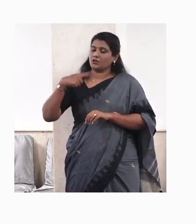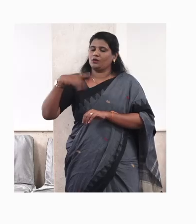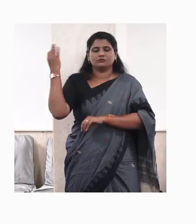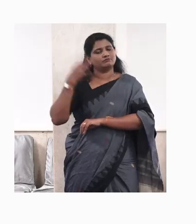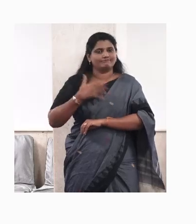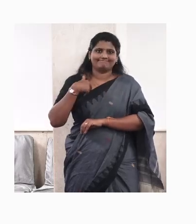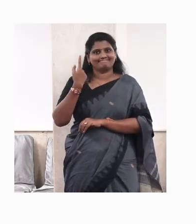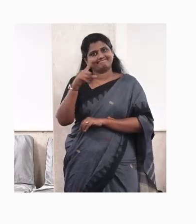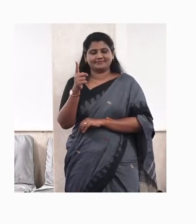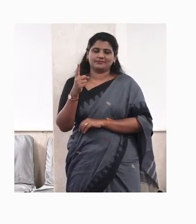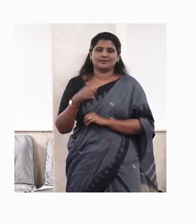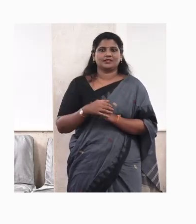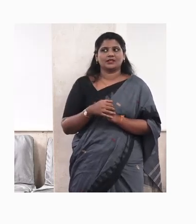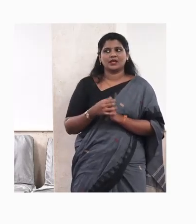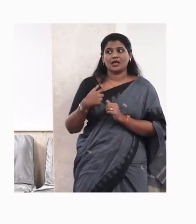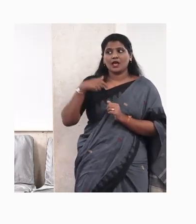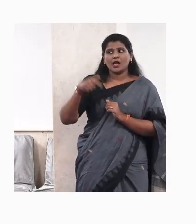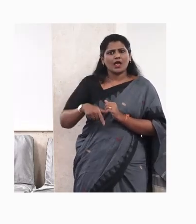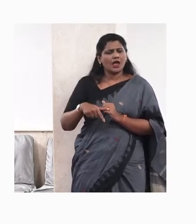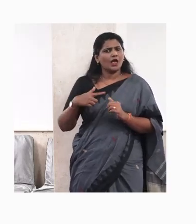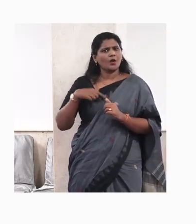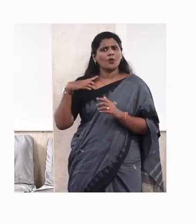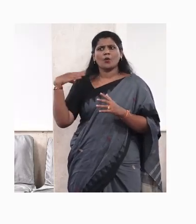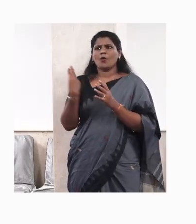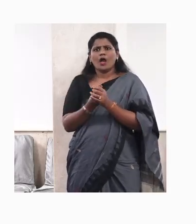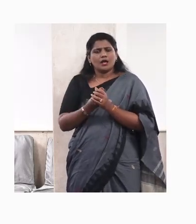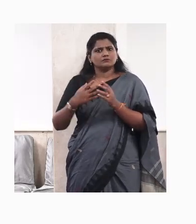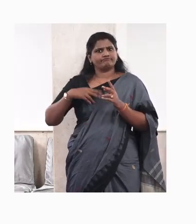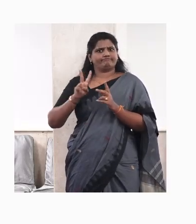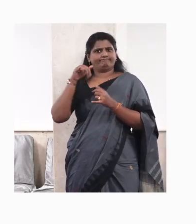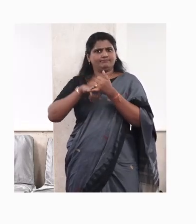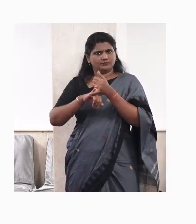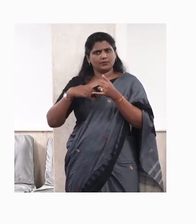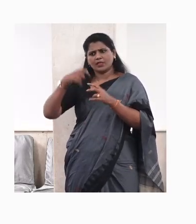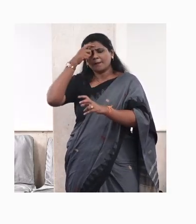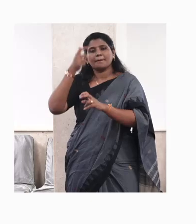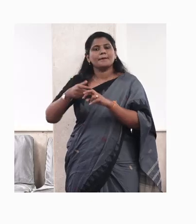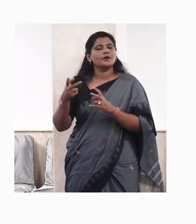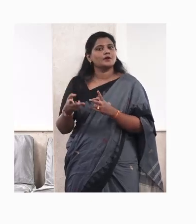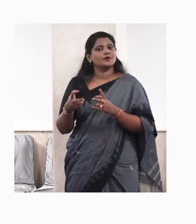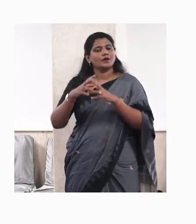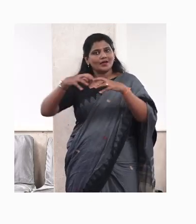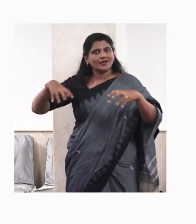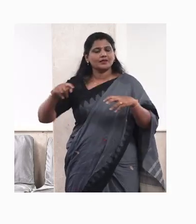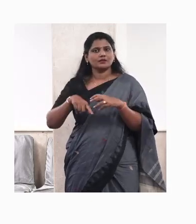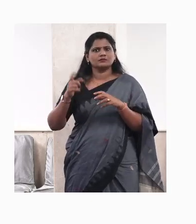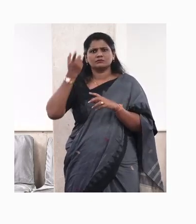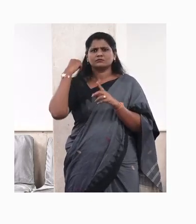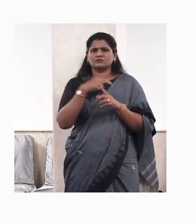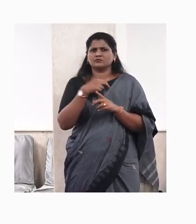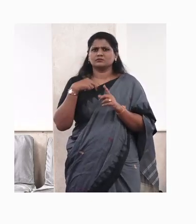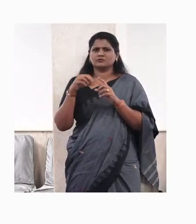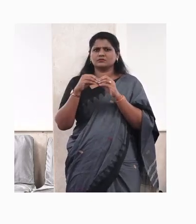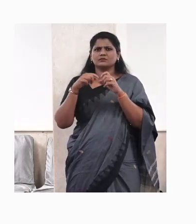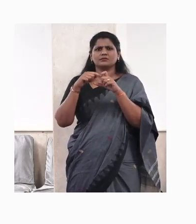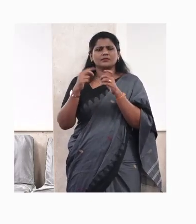versus the client, but now it is like us versus the problem. And if you remember Dr. Pina, we were